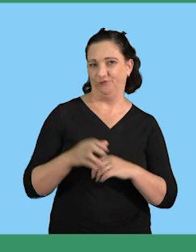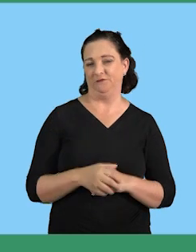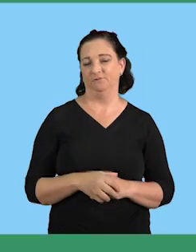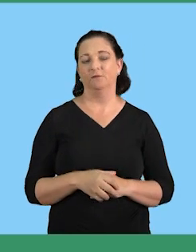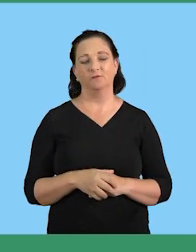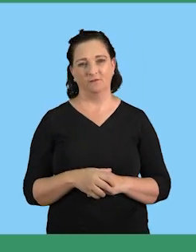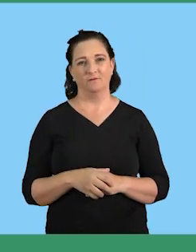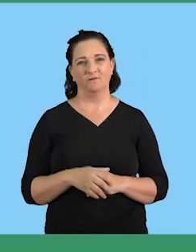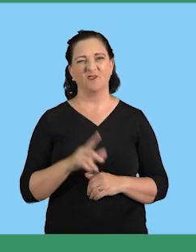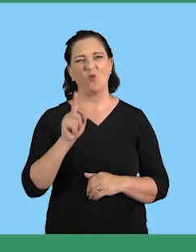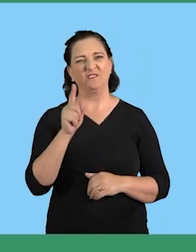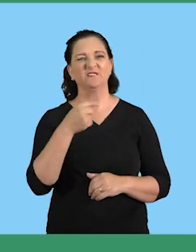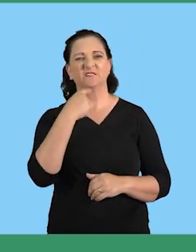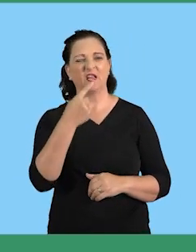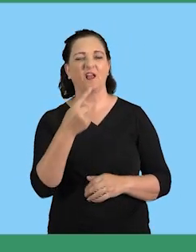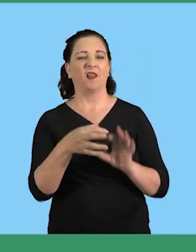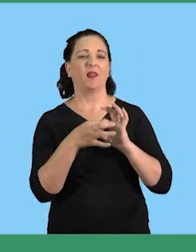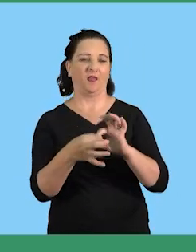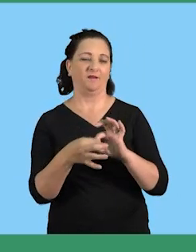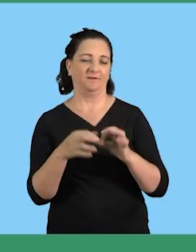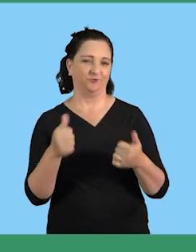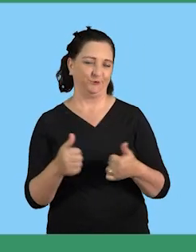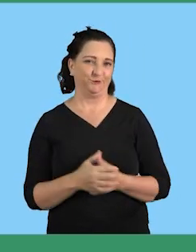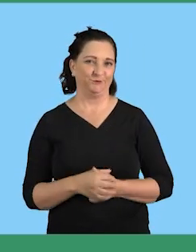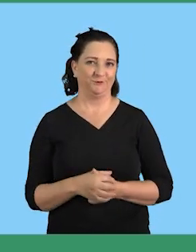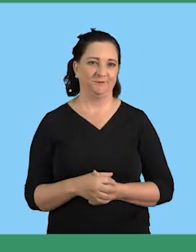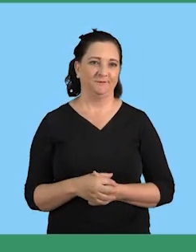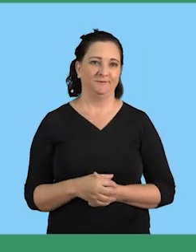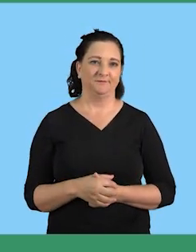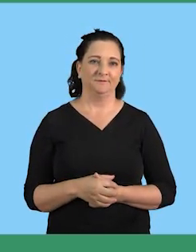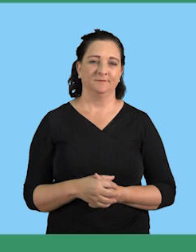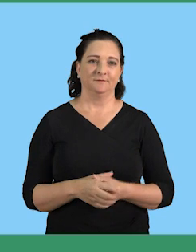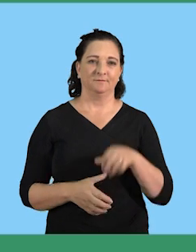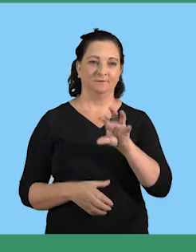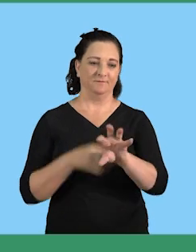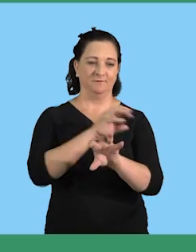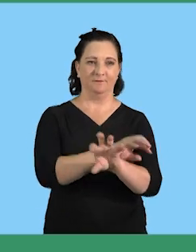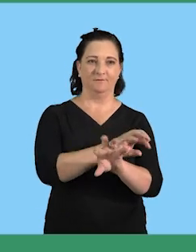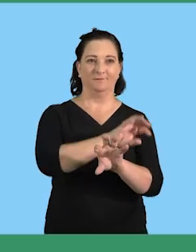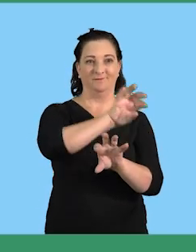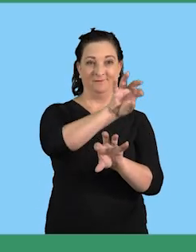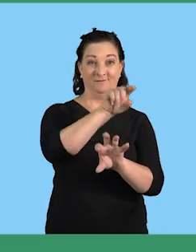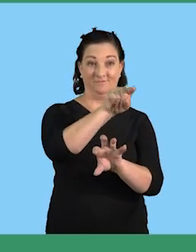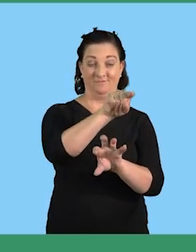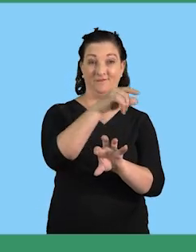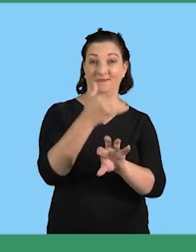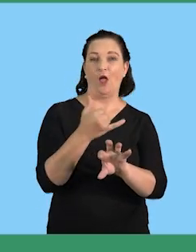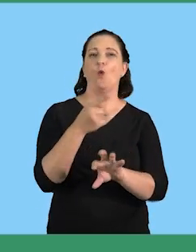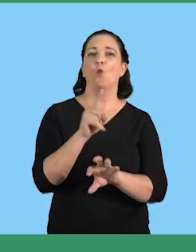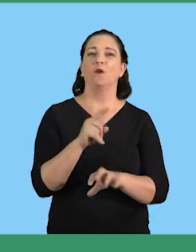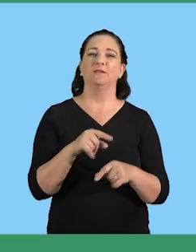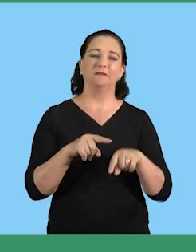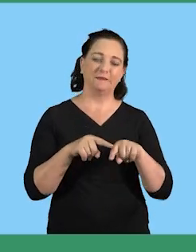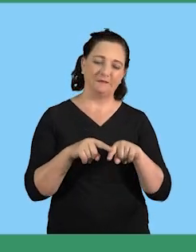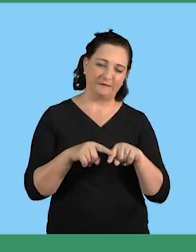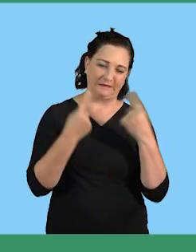are using there, it's relevant or it links to what you are saying. So by appropriate, we're talking about that. All right, so now we're going to go to